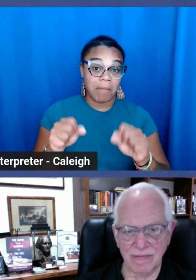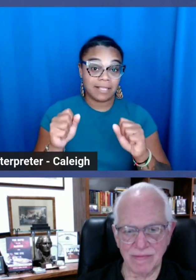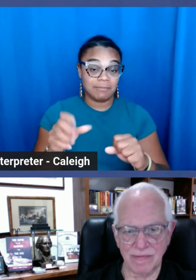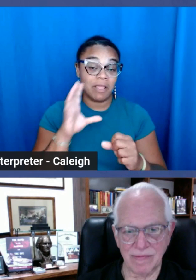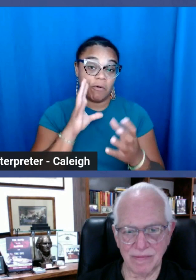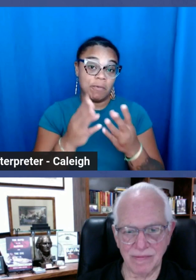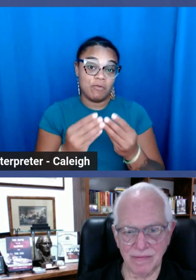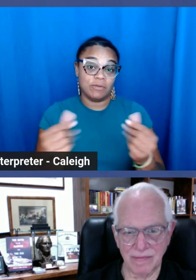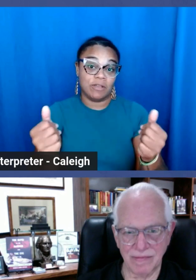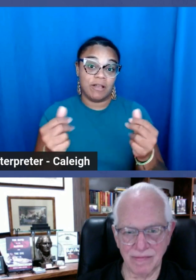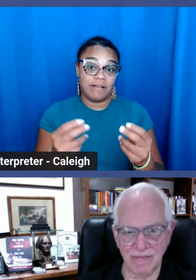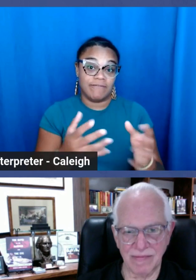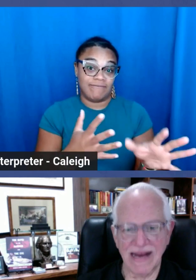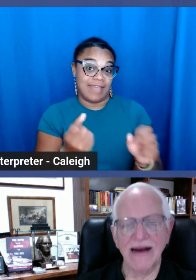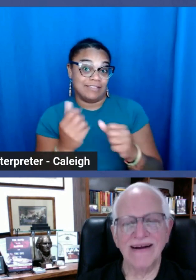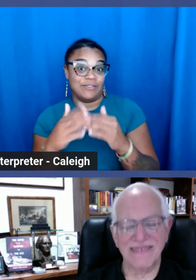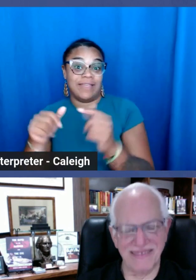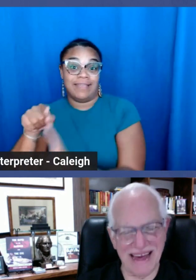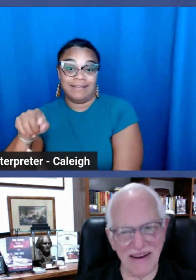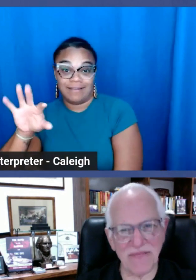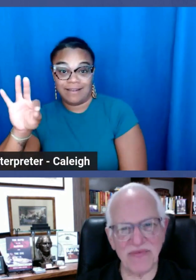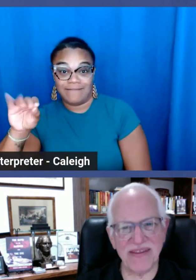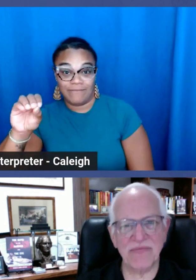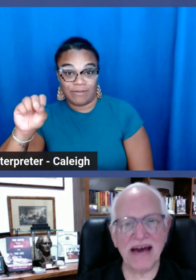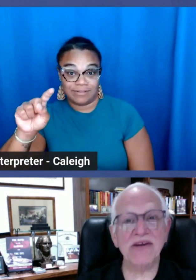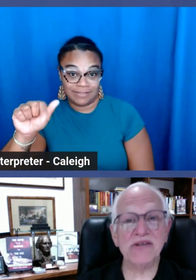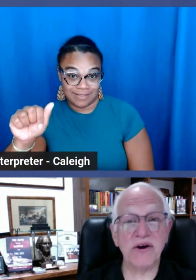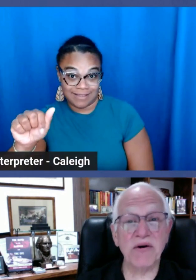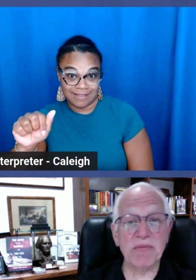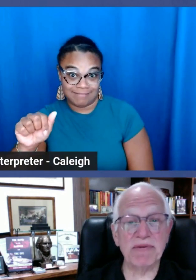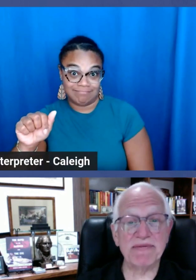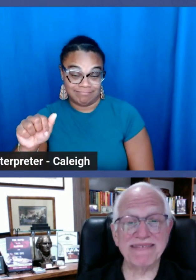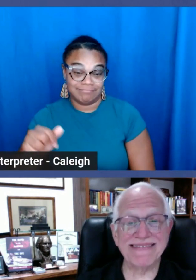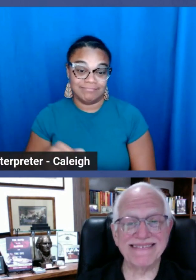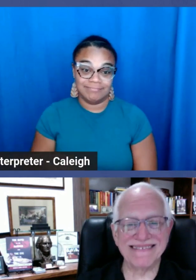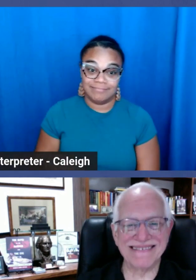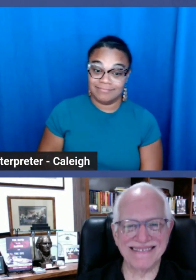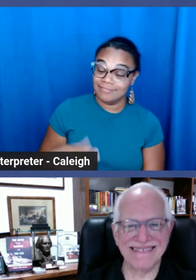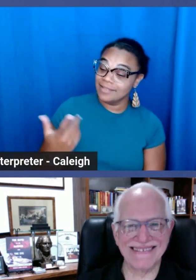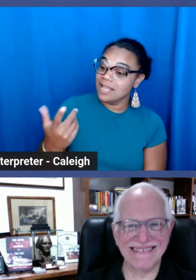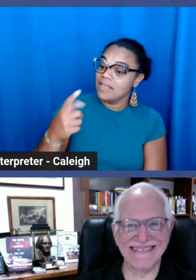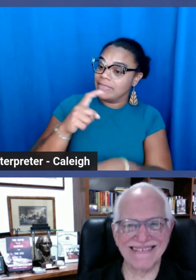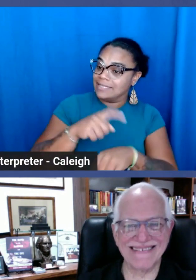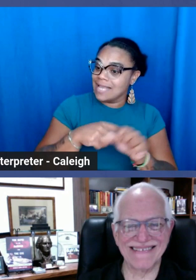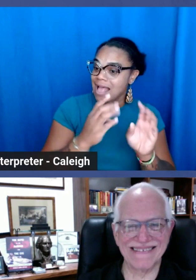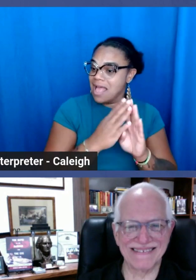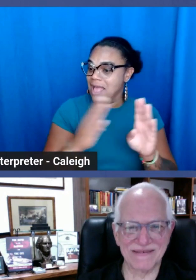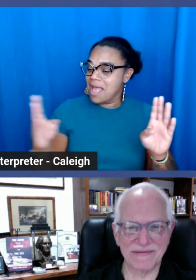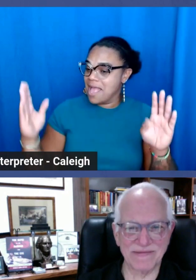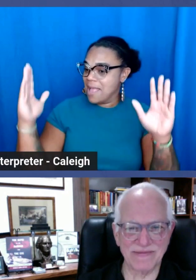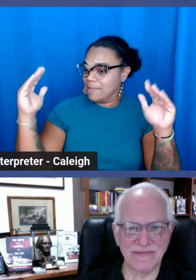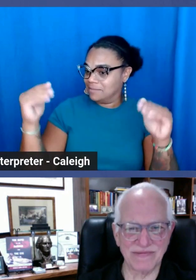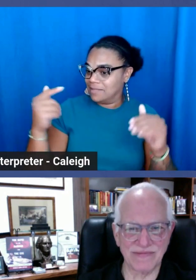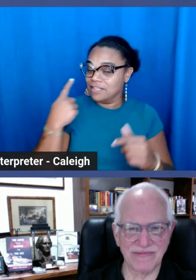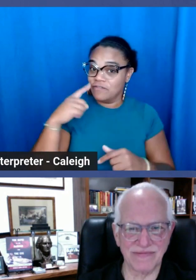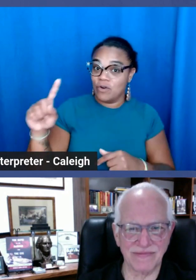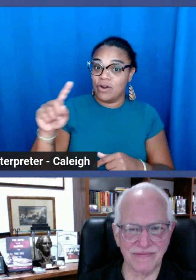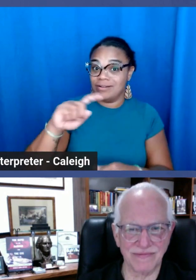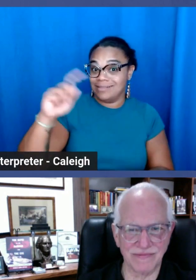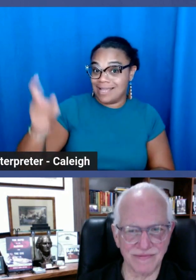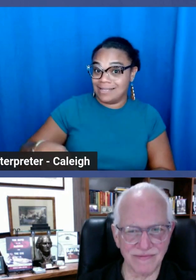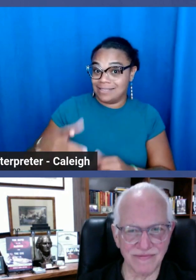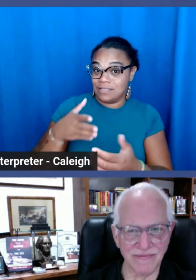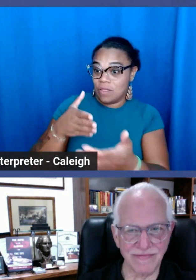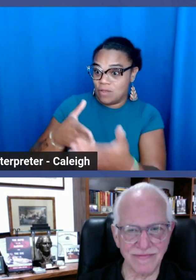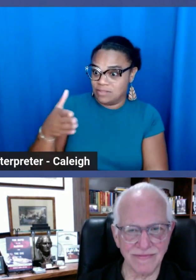than the FOSTA case was. Well, the timeline, I understand, for the Texas lawsuit is